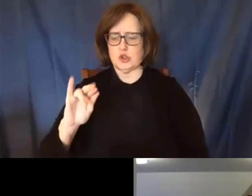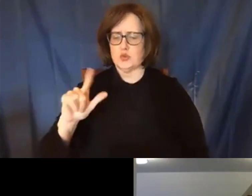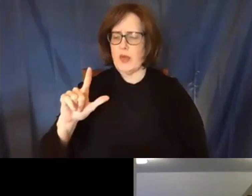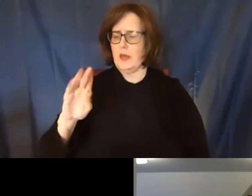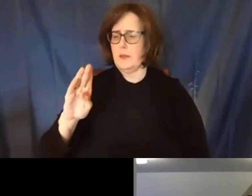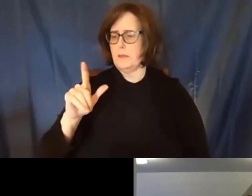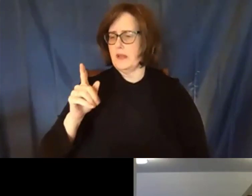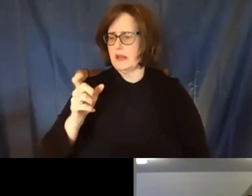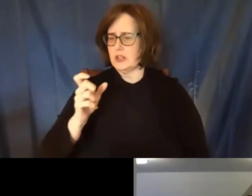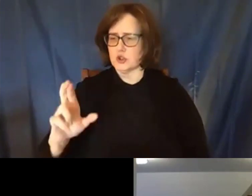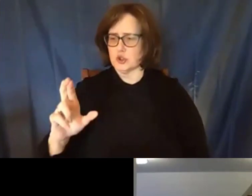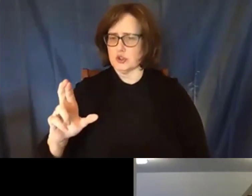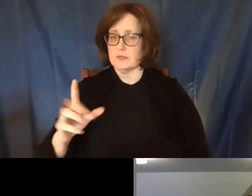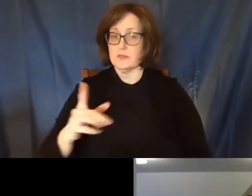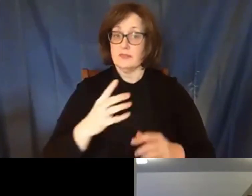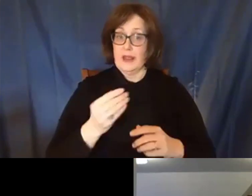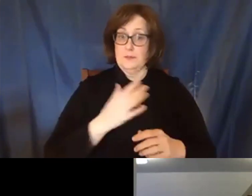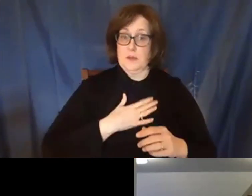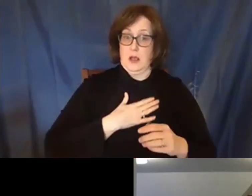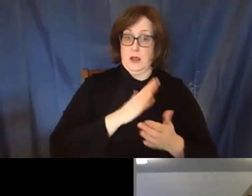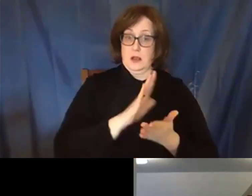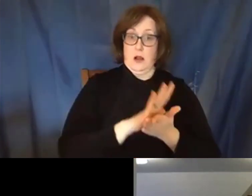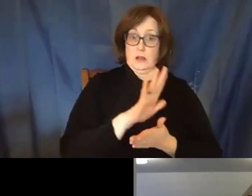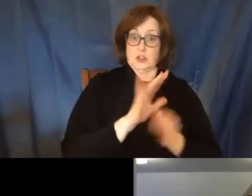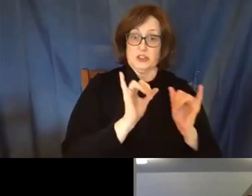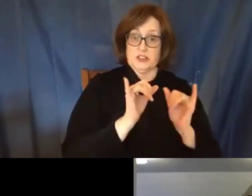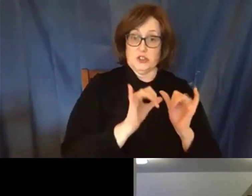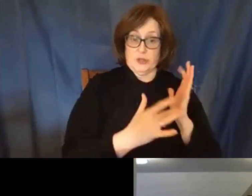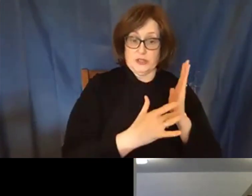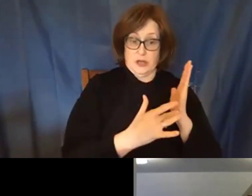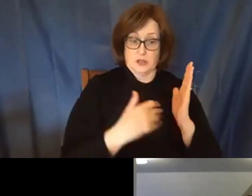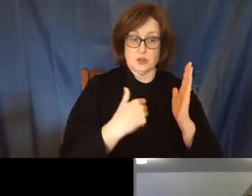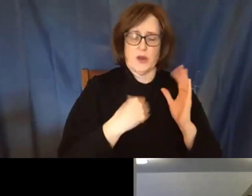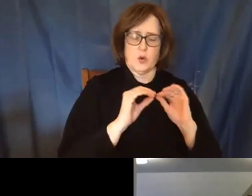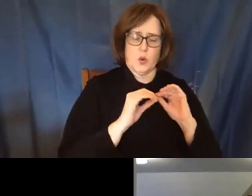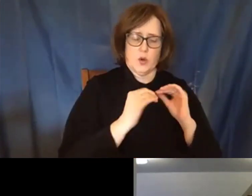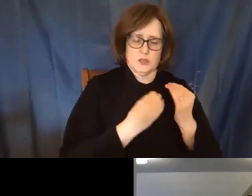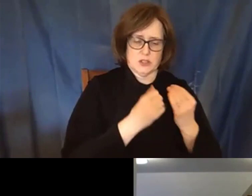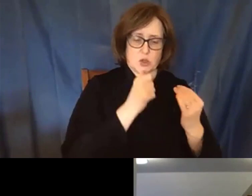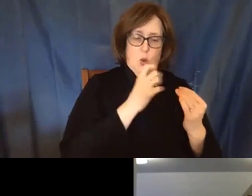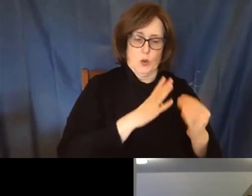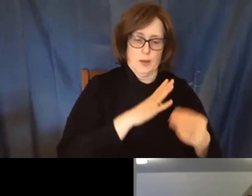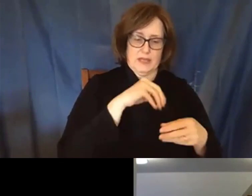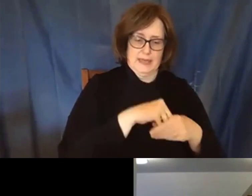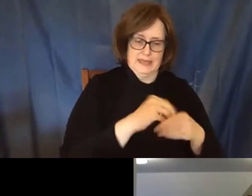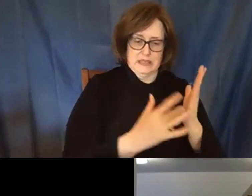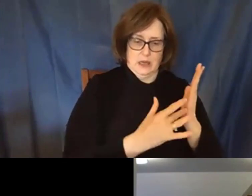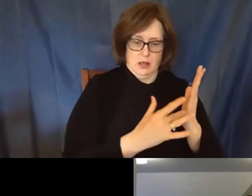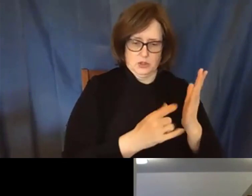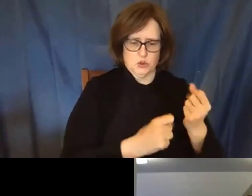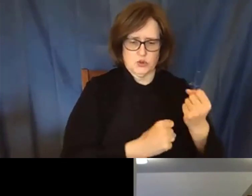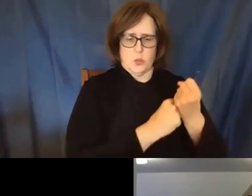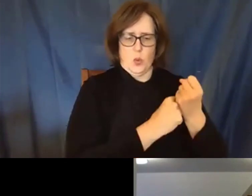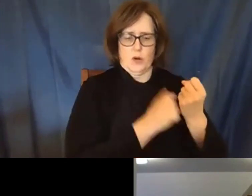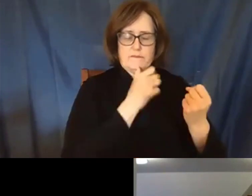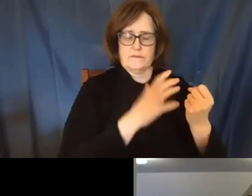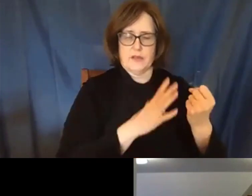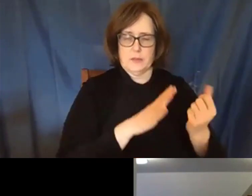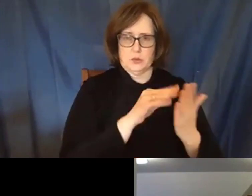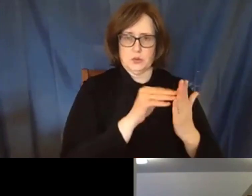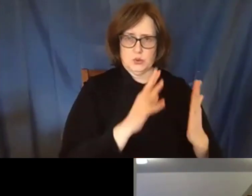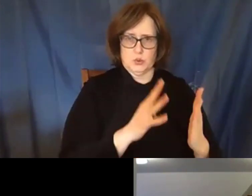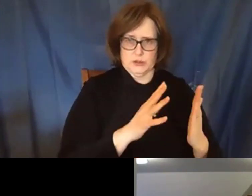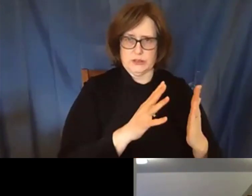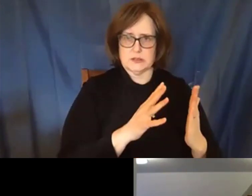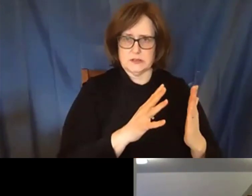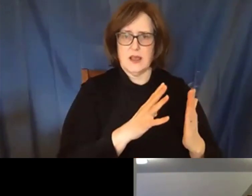technology, we have Women in Technology as an organization to support female students. There's the Society